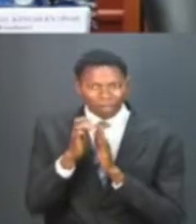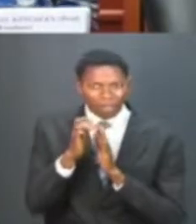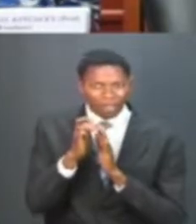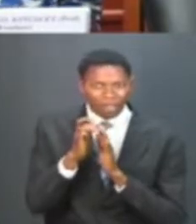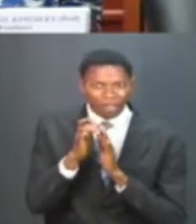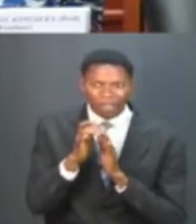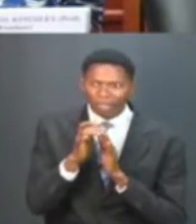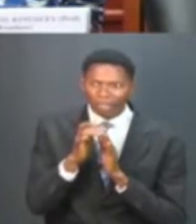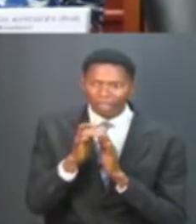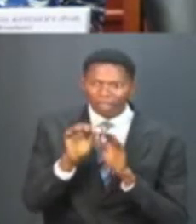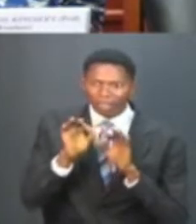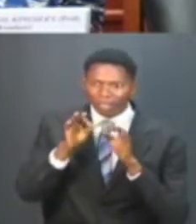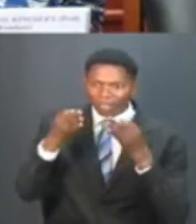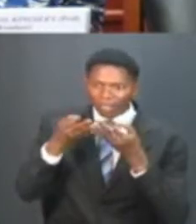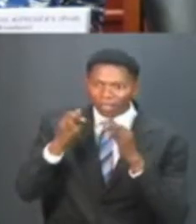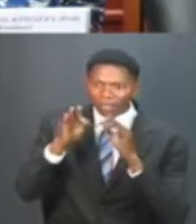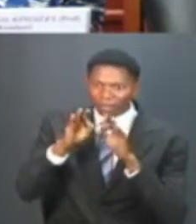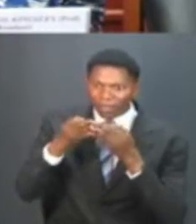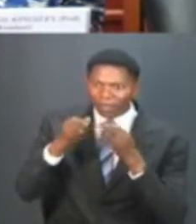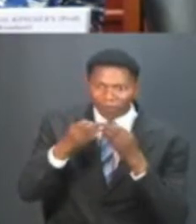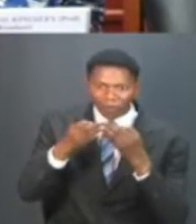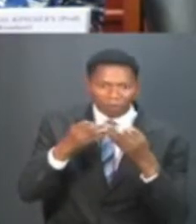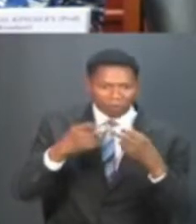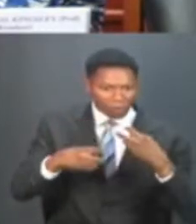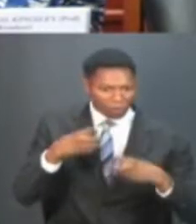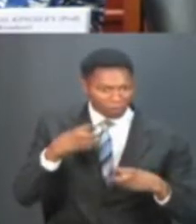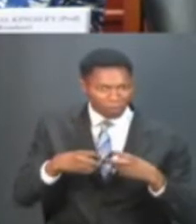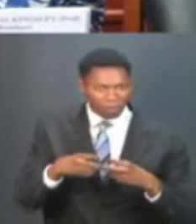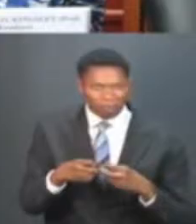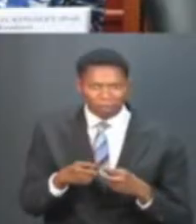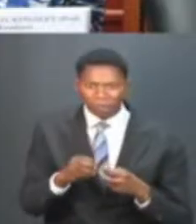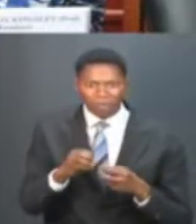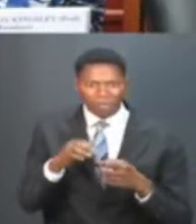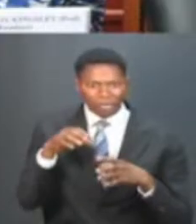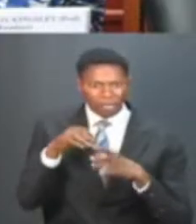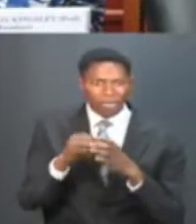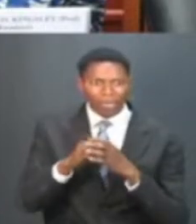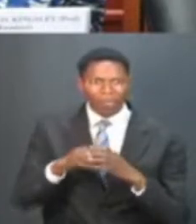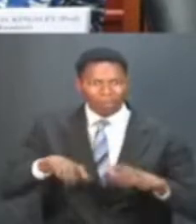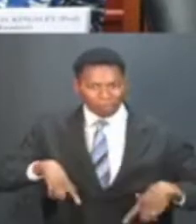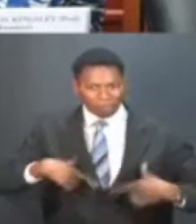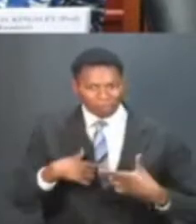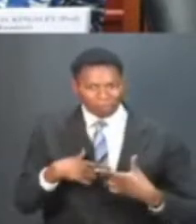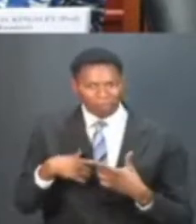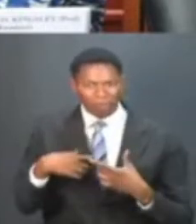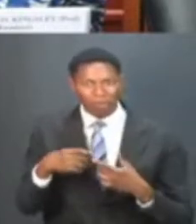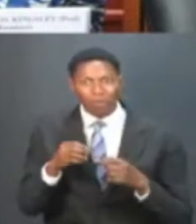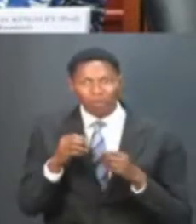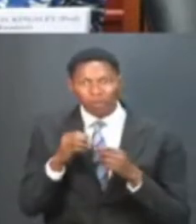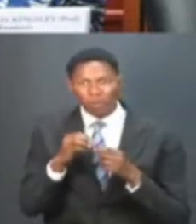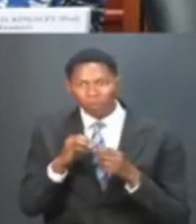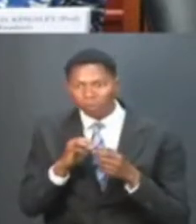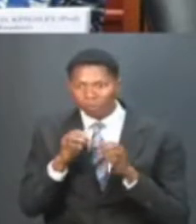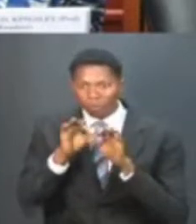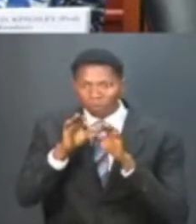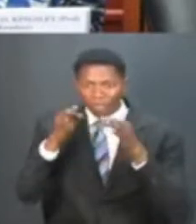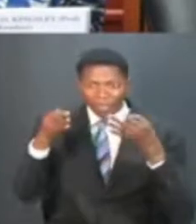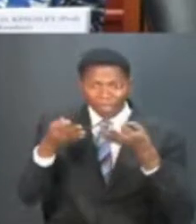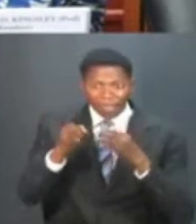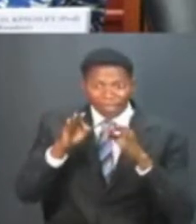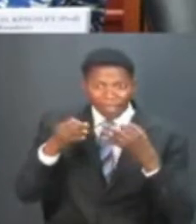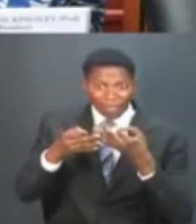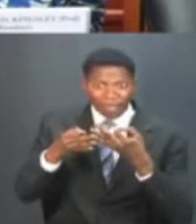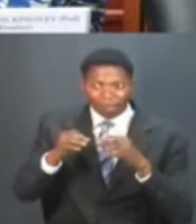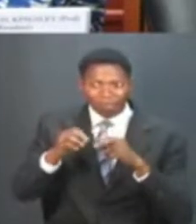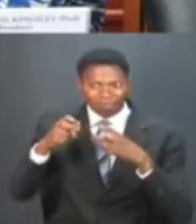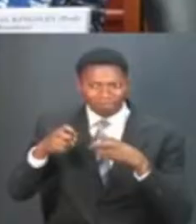family predisposition and a bit of lifestyle, to say. So for family predisposition,